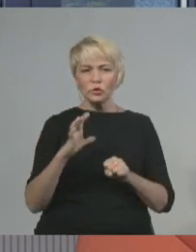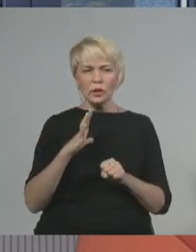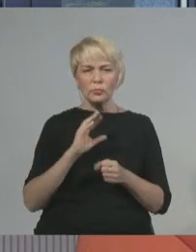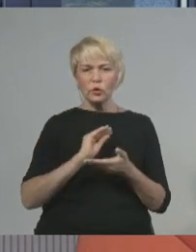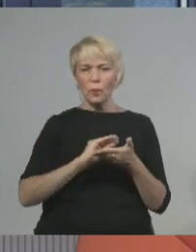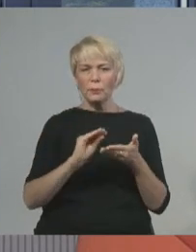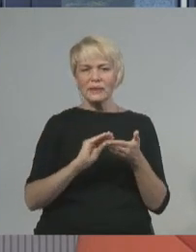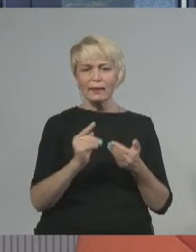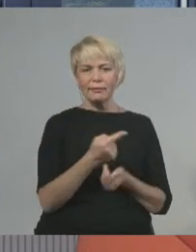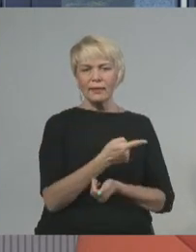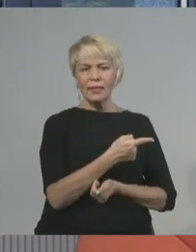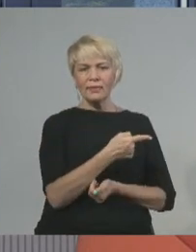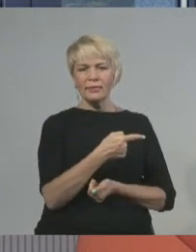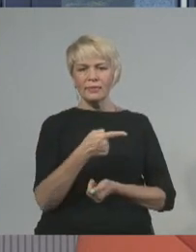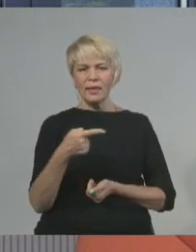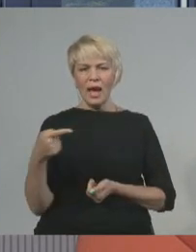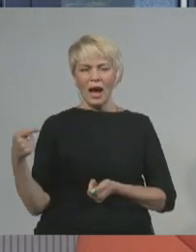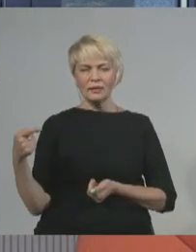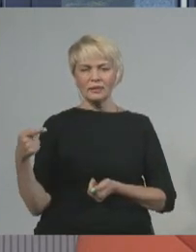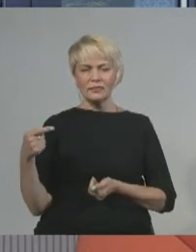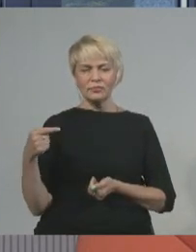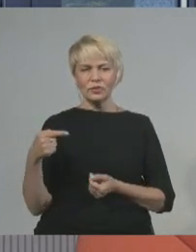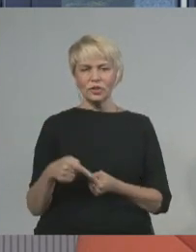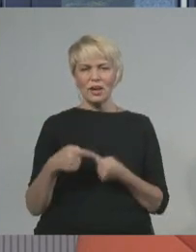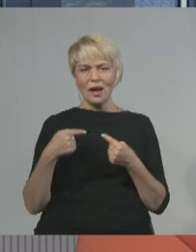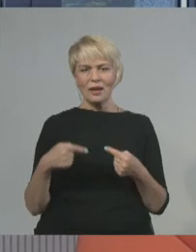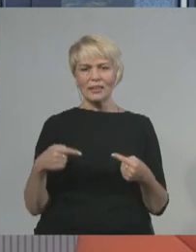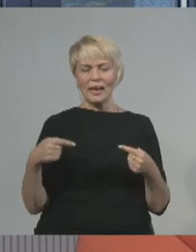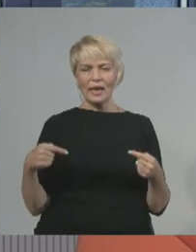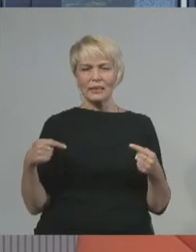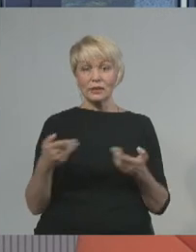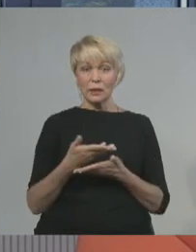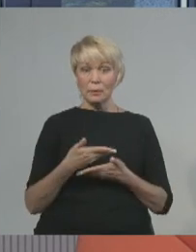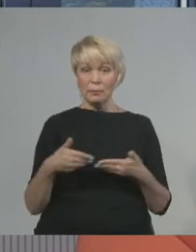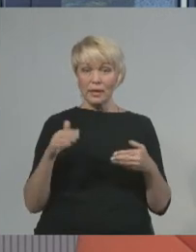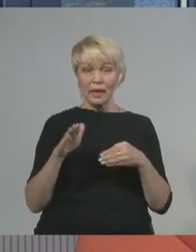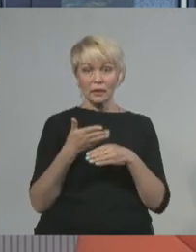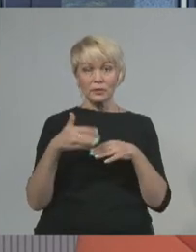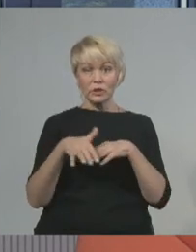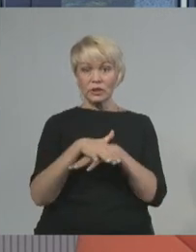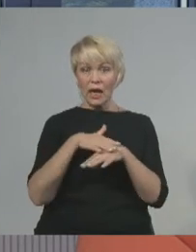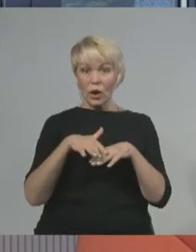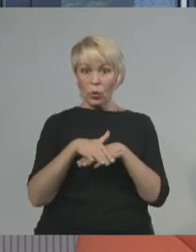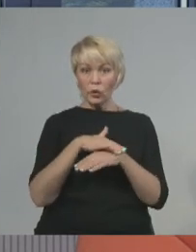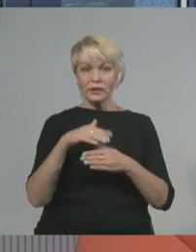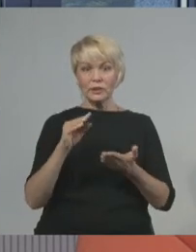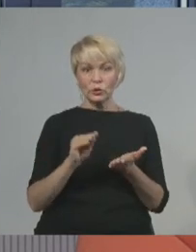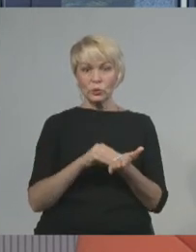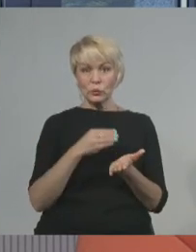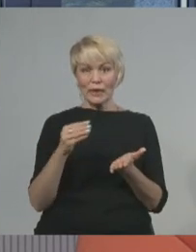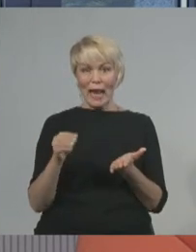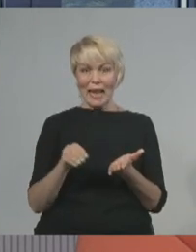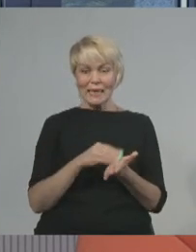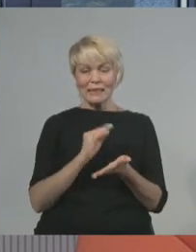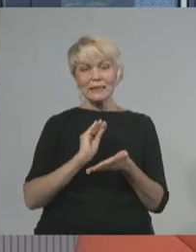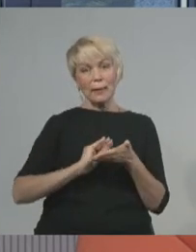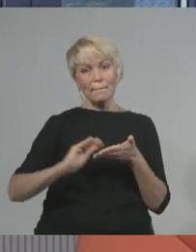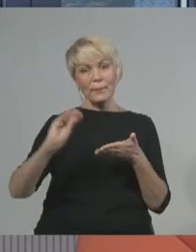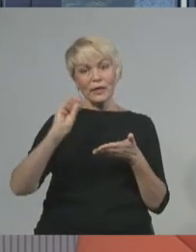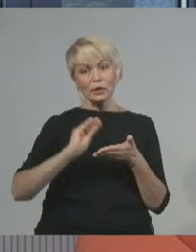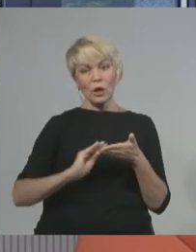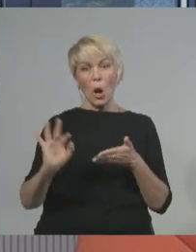when we as foreign journalists particularly write about this country we have to write about it in the